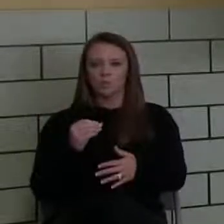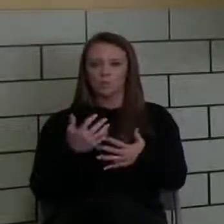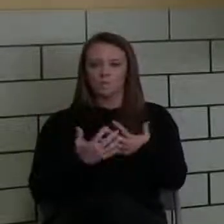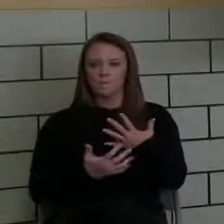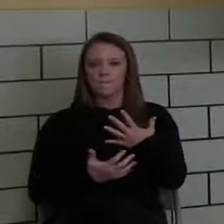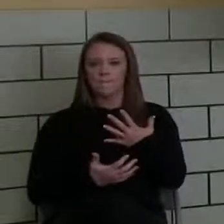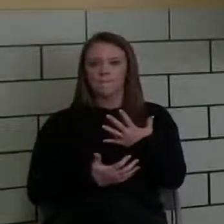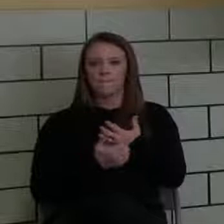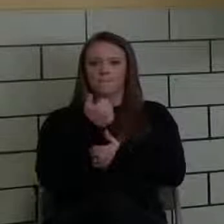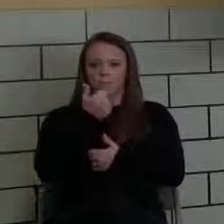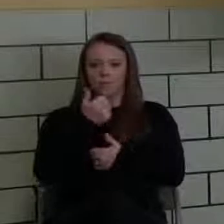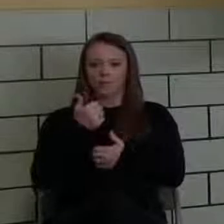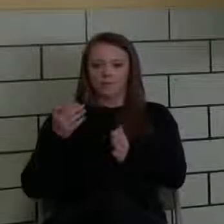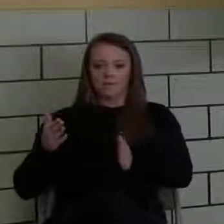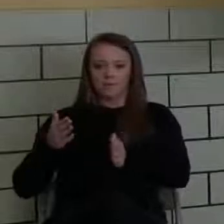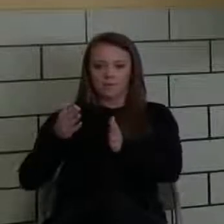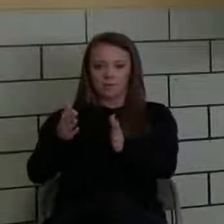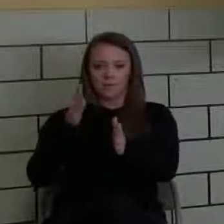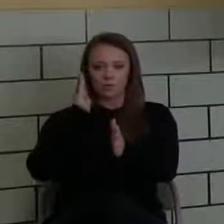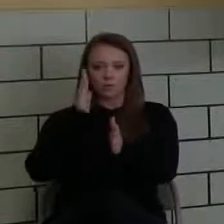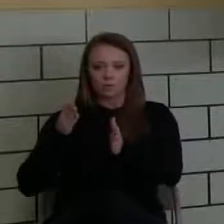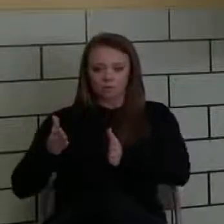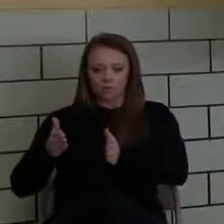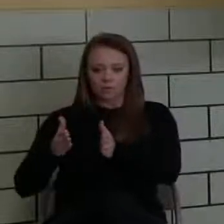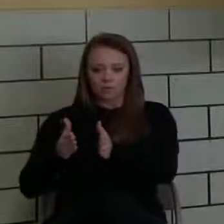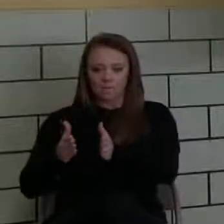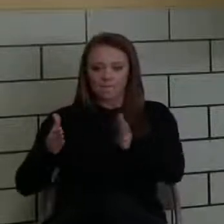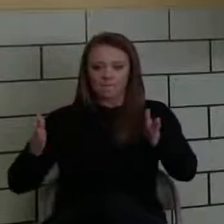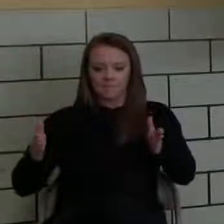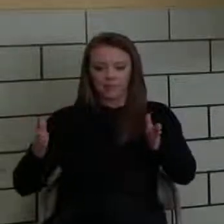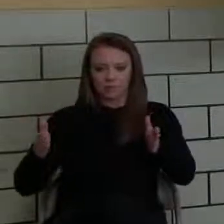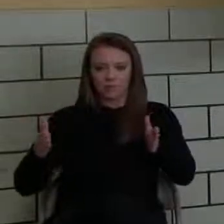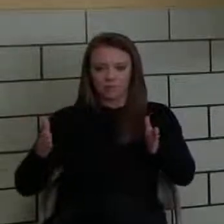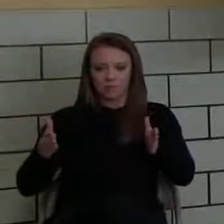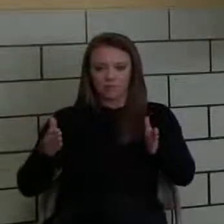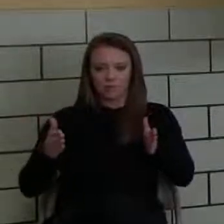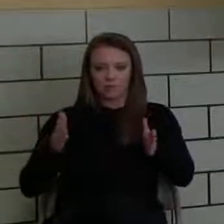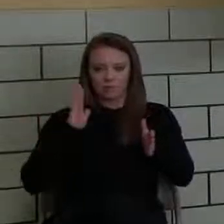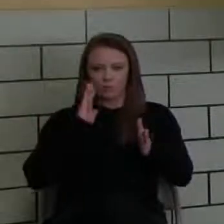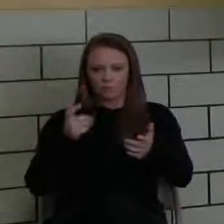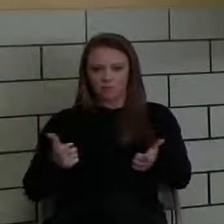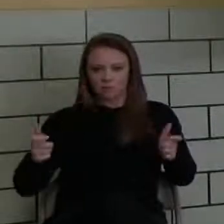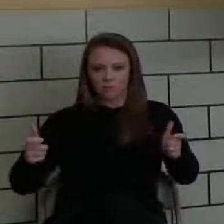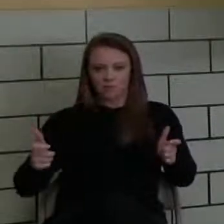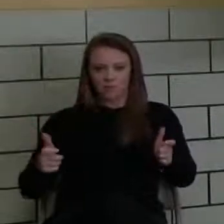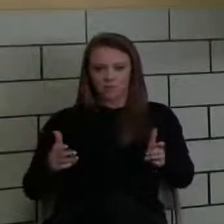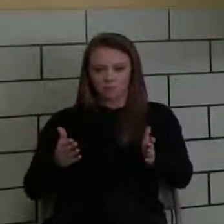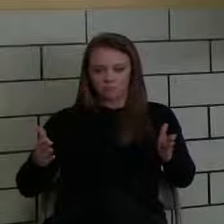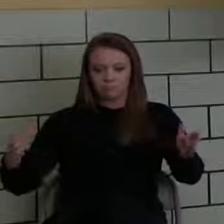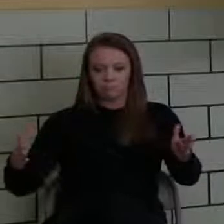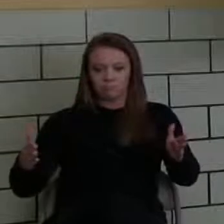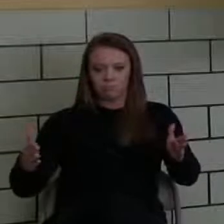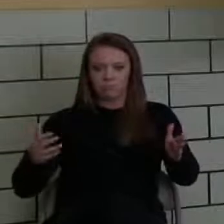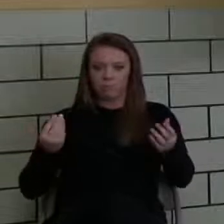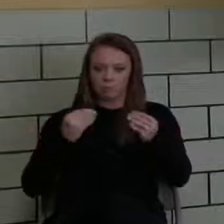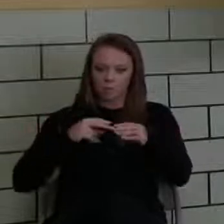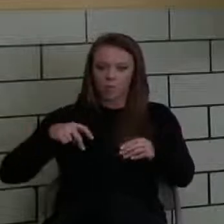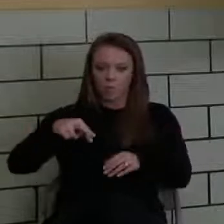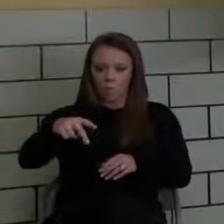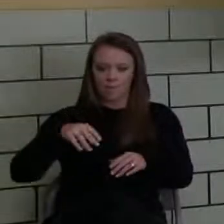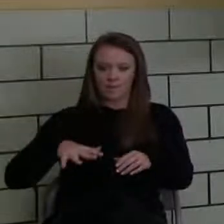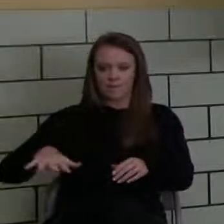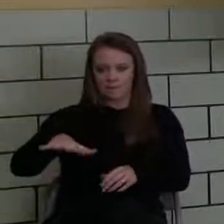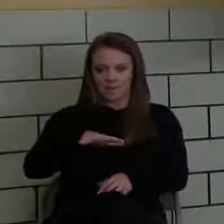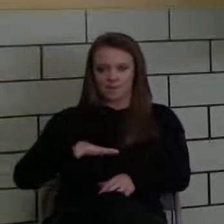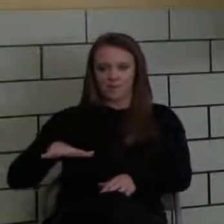even further in some locations to create these permanent, almost parklet spaces. Space that will provide dining areas